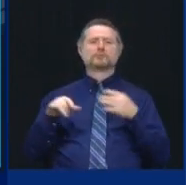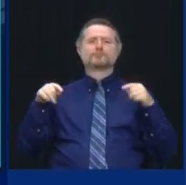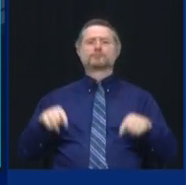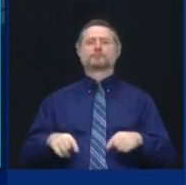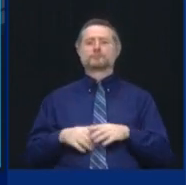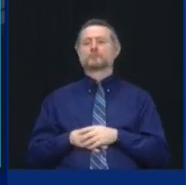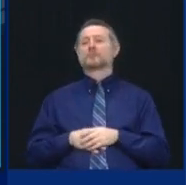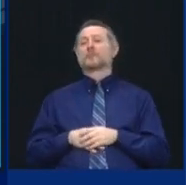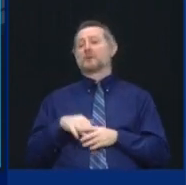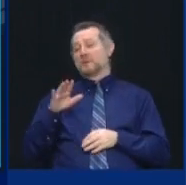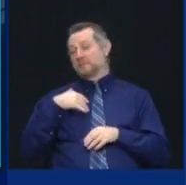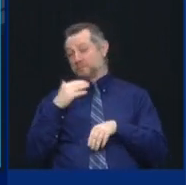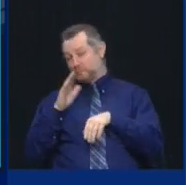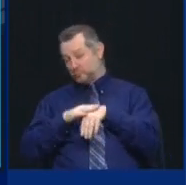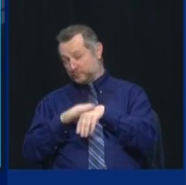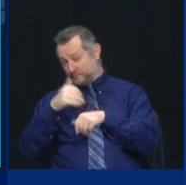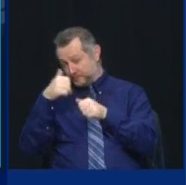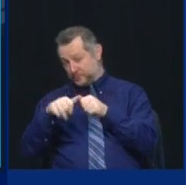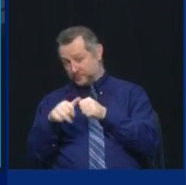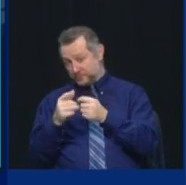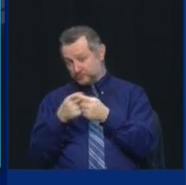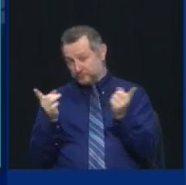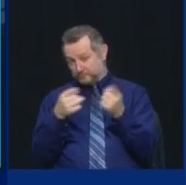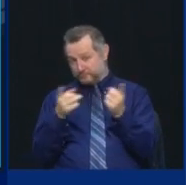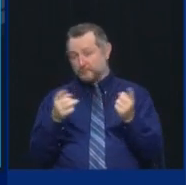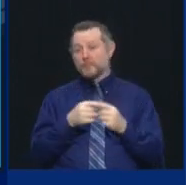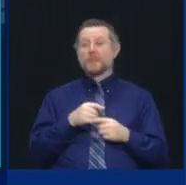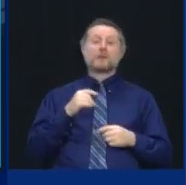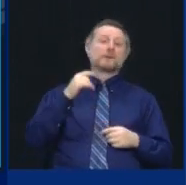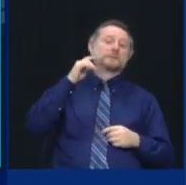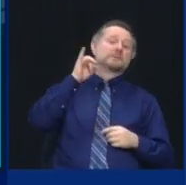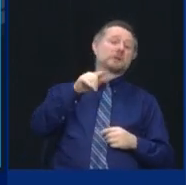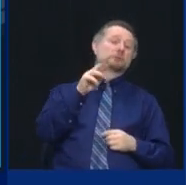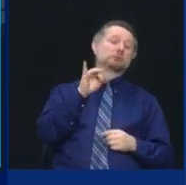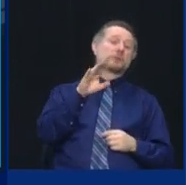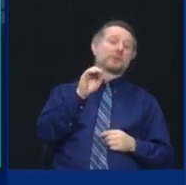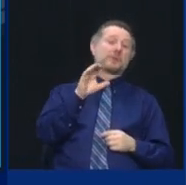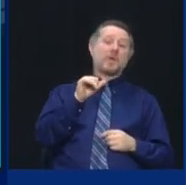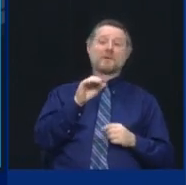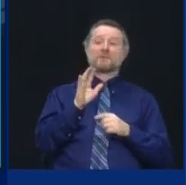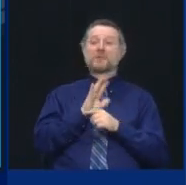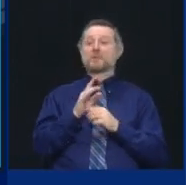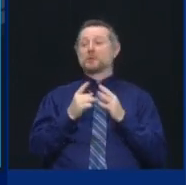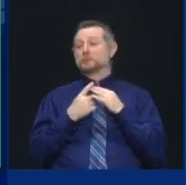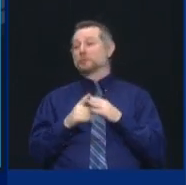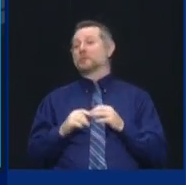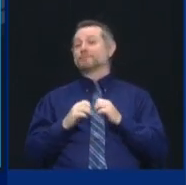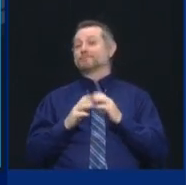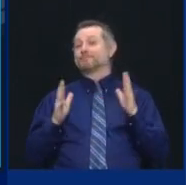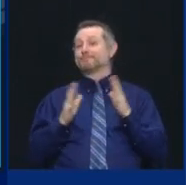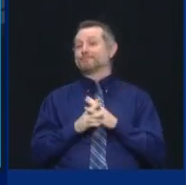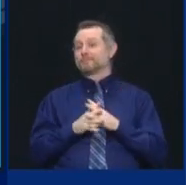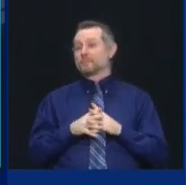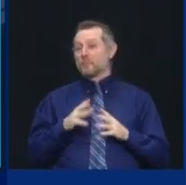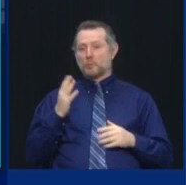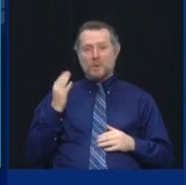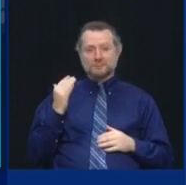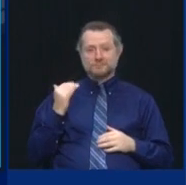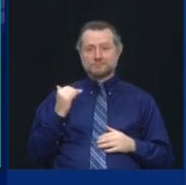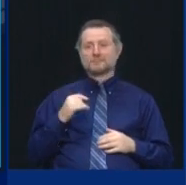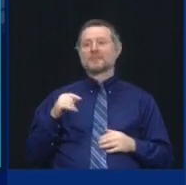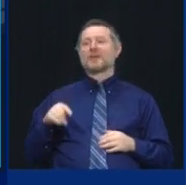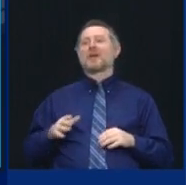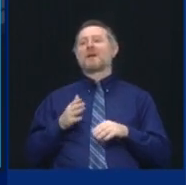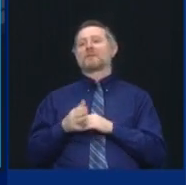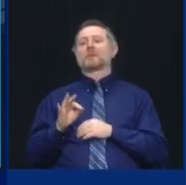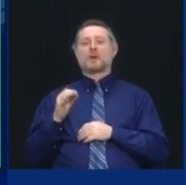Talk about everything comes around. Tribeca was formed post